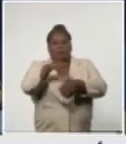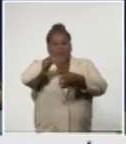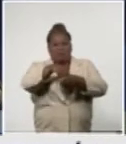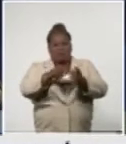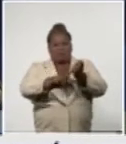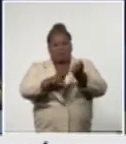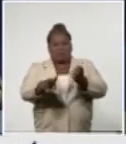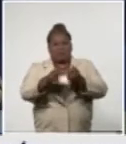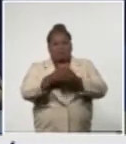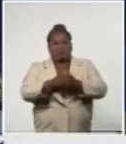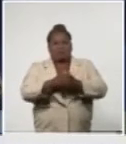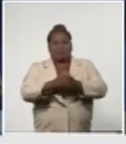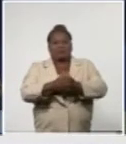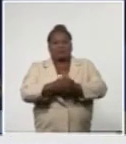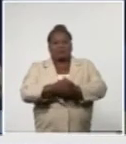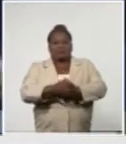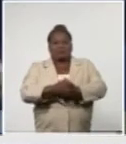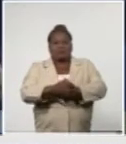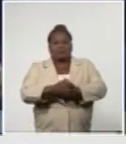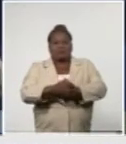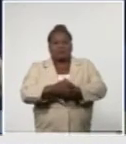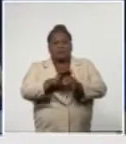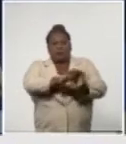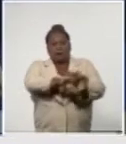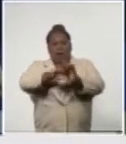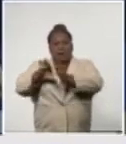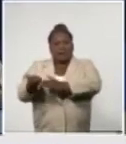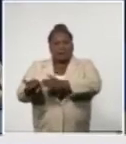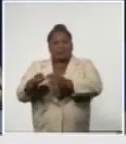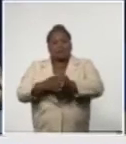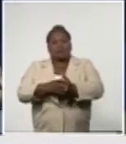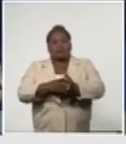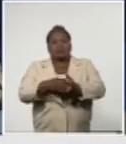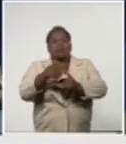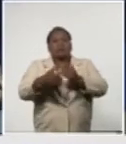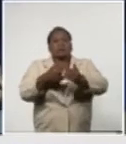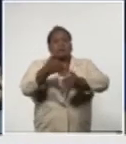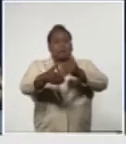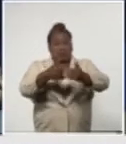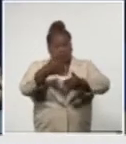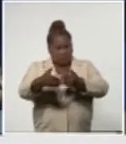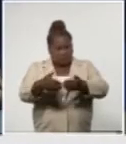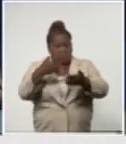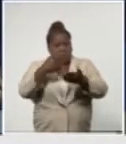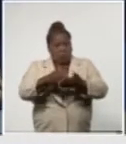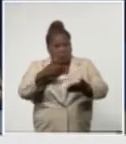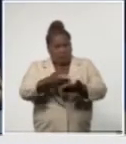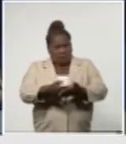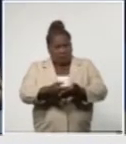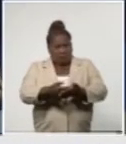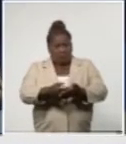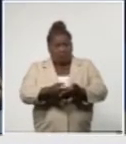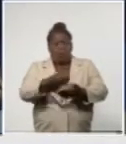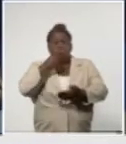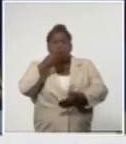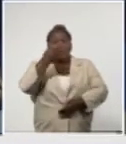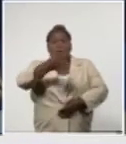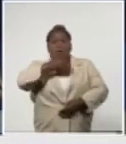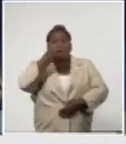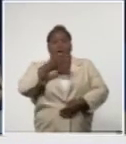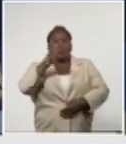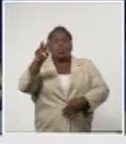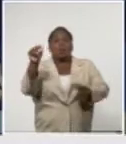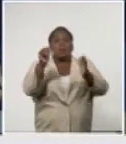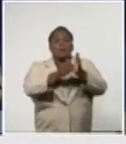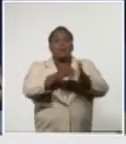of them even more than a month, and so more than 40 days that they have not reported